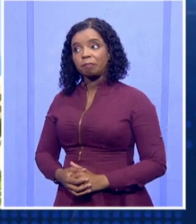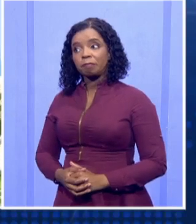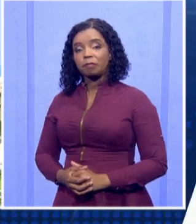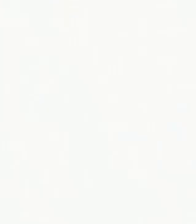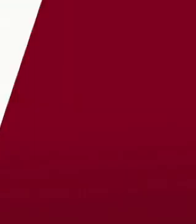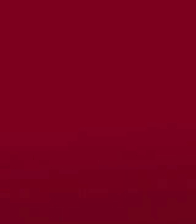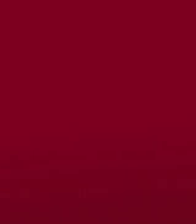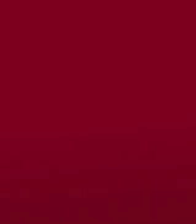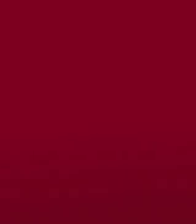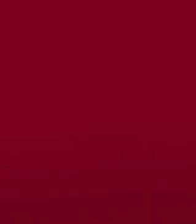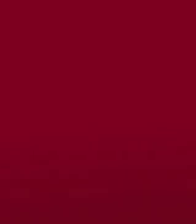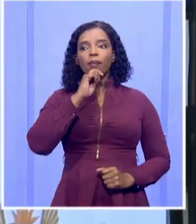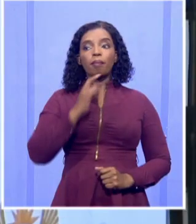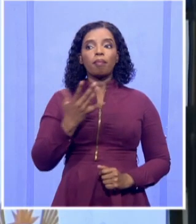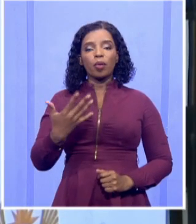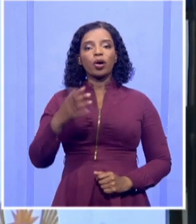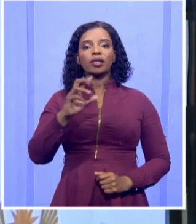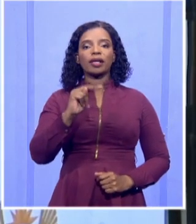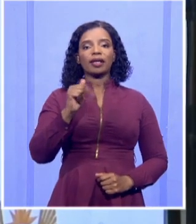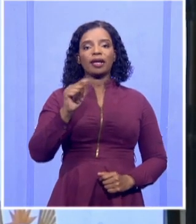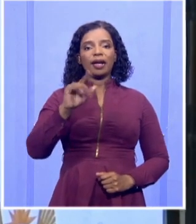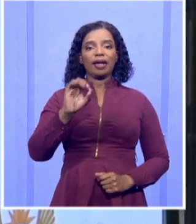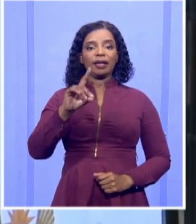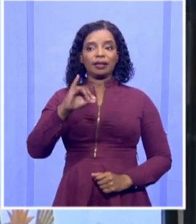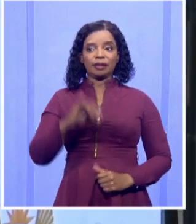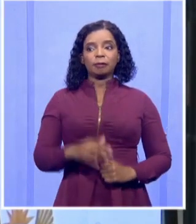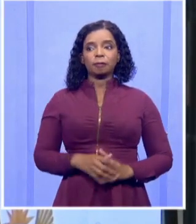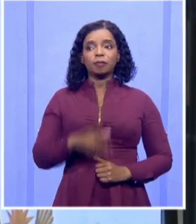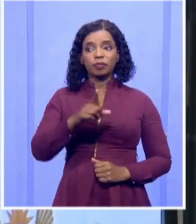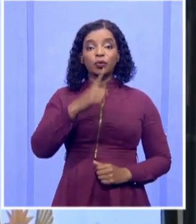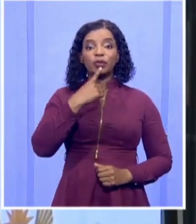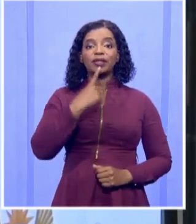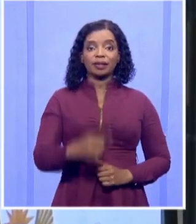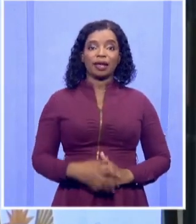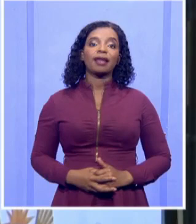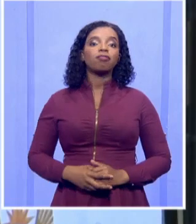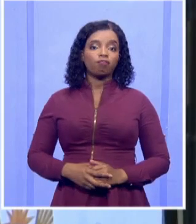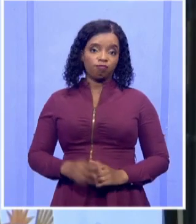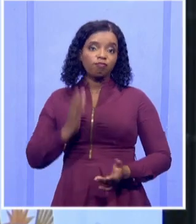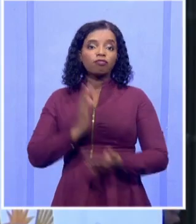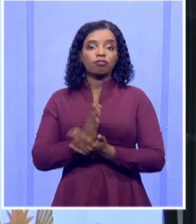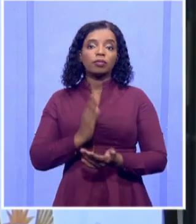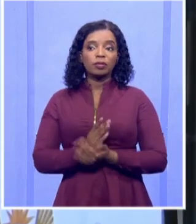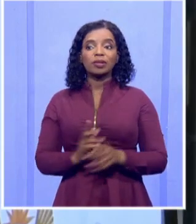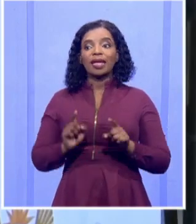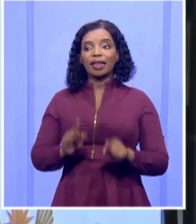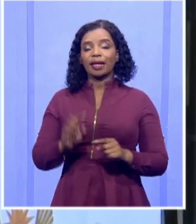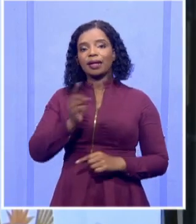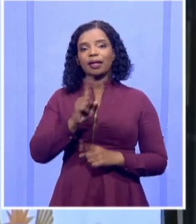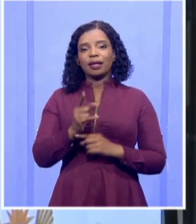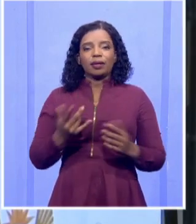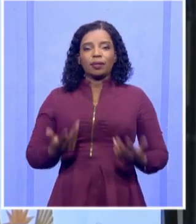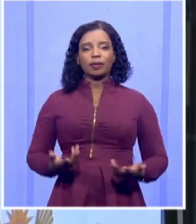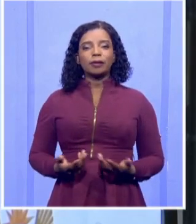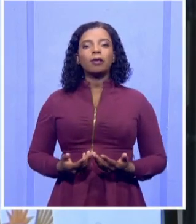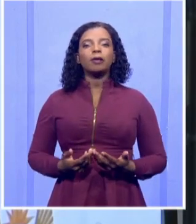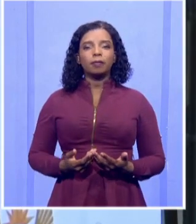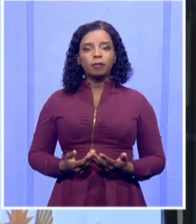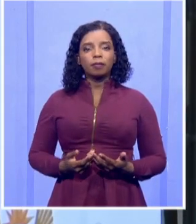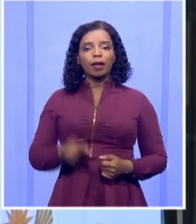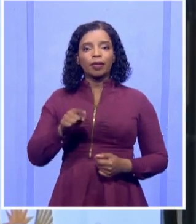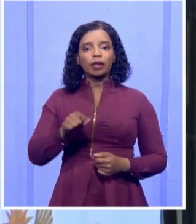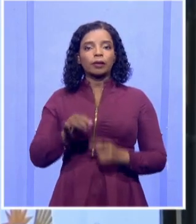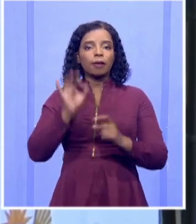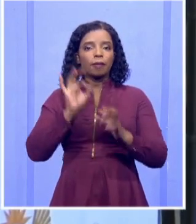Well, Naledi, good morning. And as you say, this, of course, very much in its infancy in terms of this